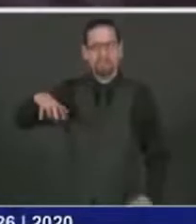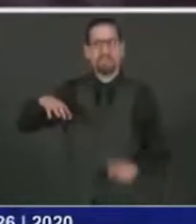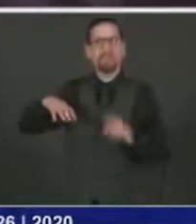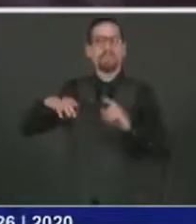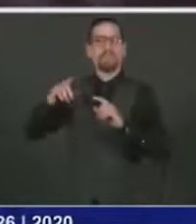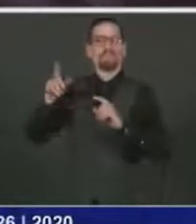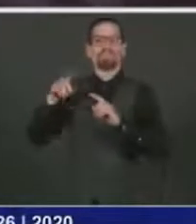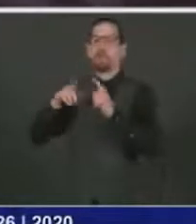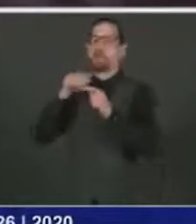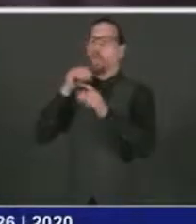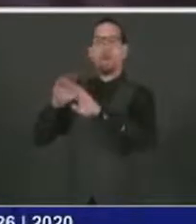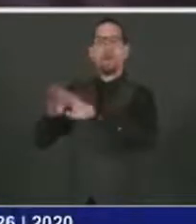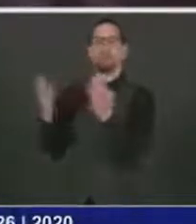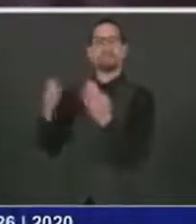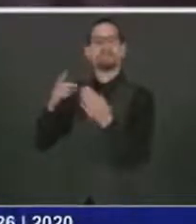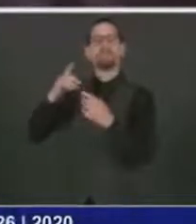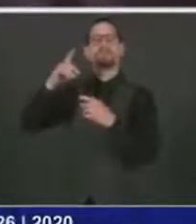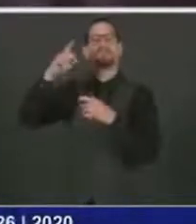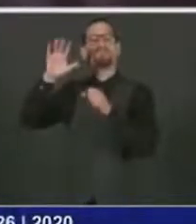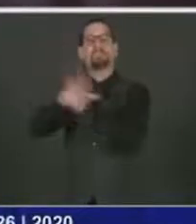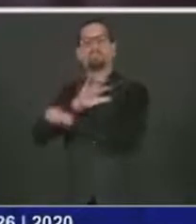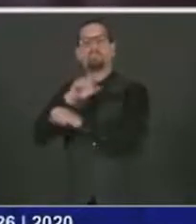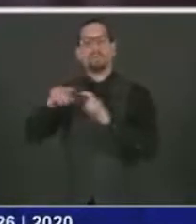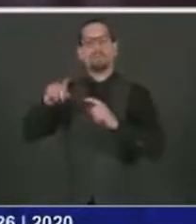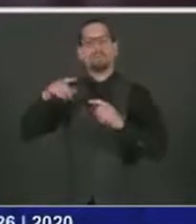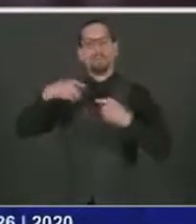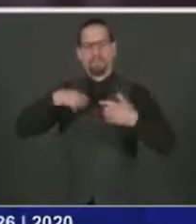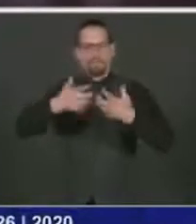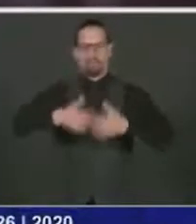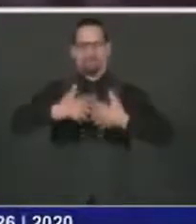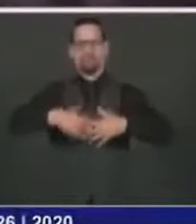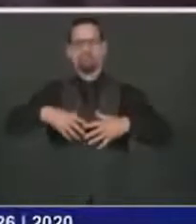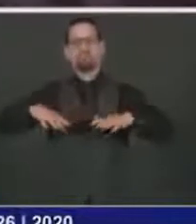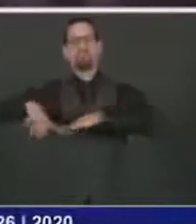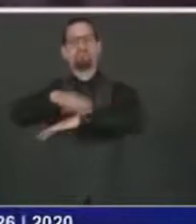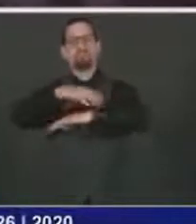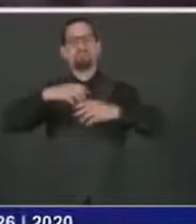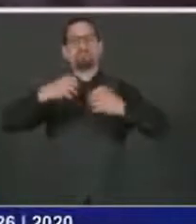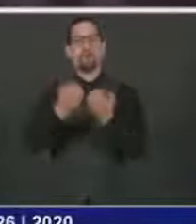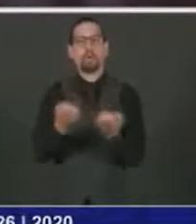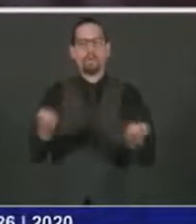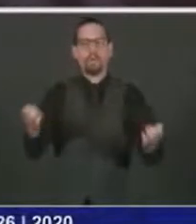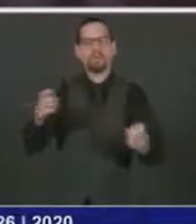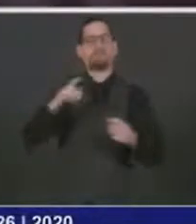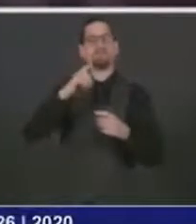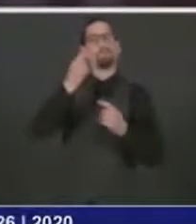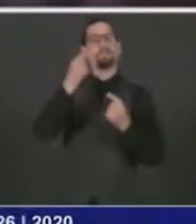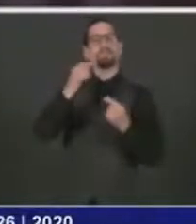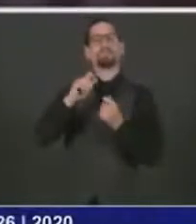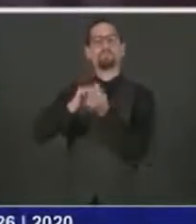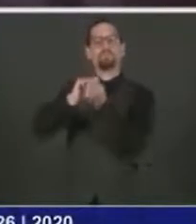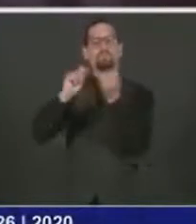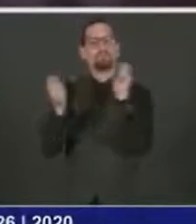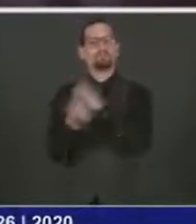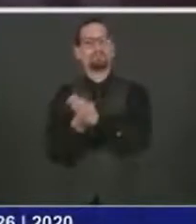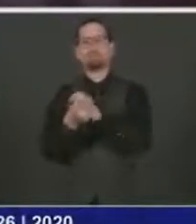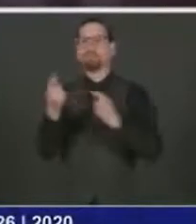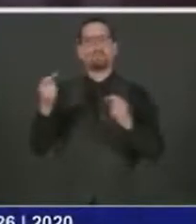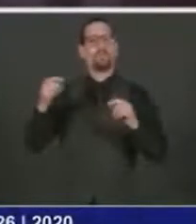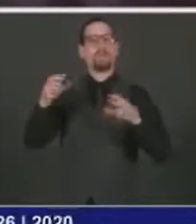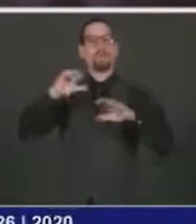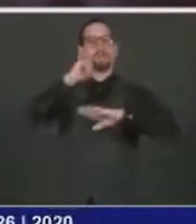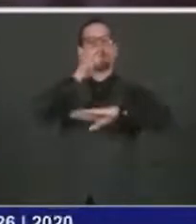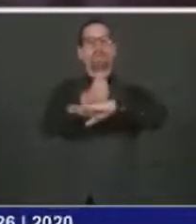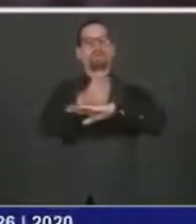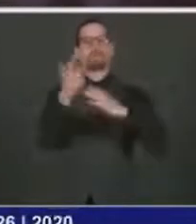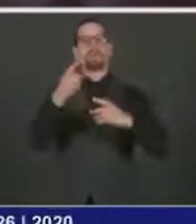the showers. So they've turned it into a supply warehouse for hand sanitizer and PPE, and they've created